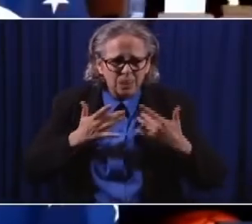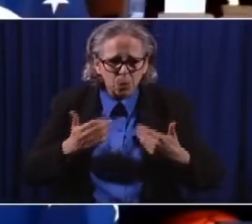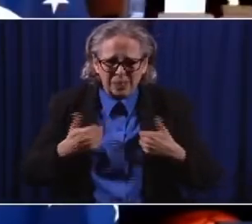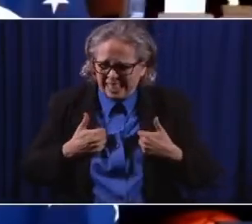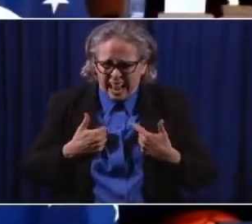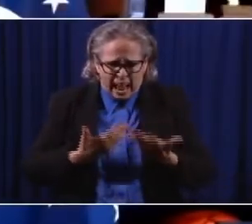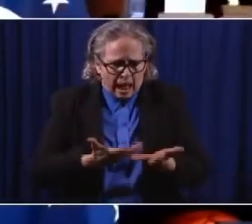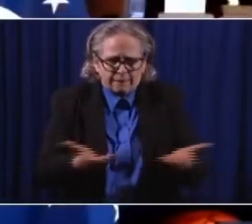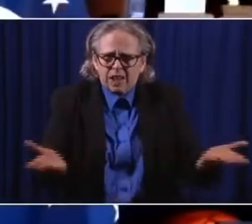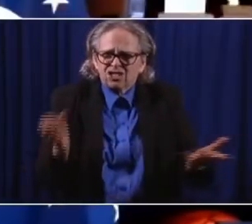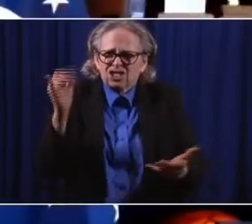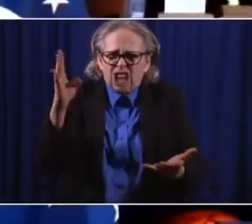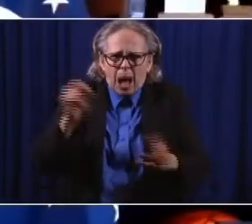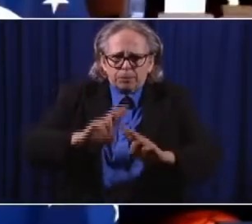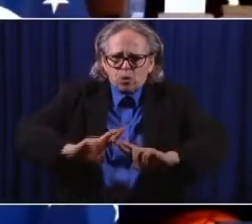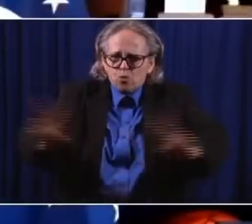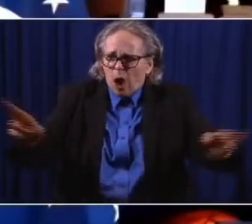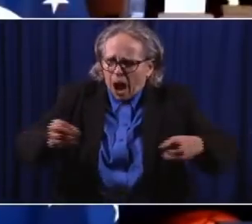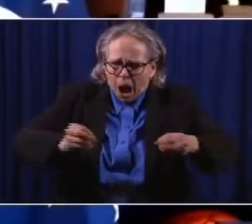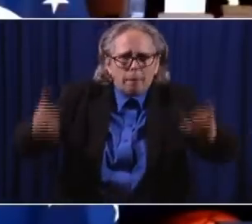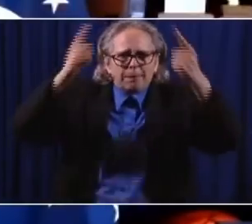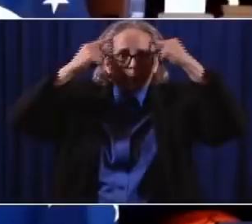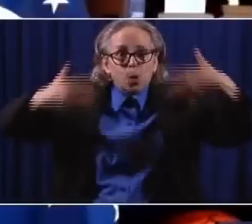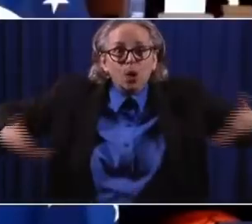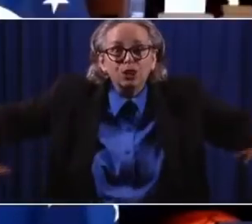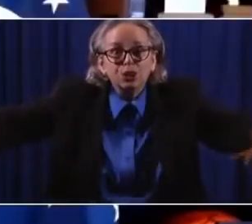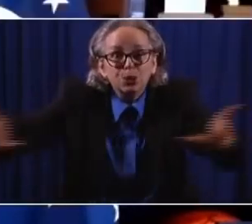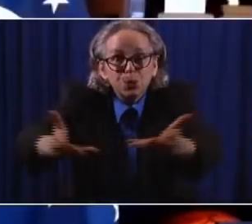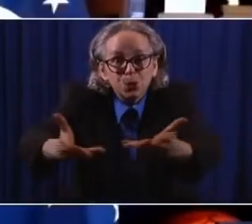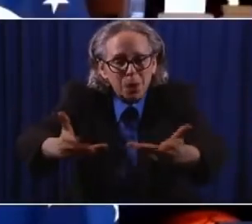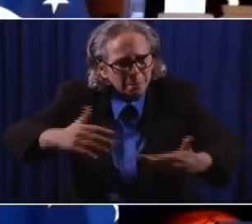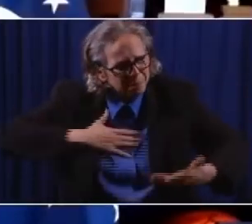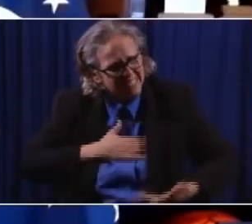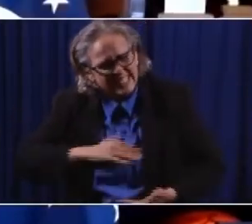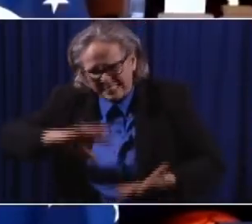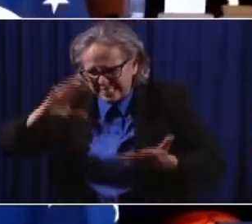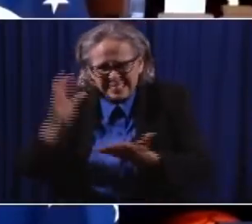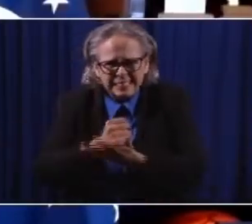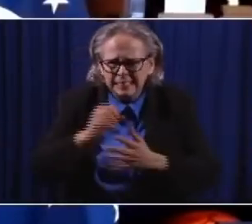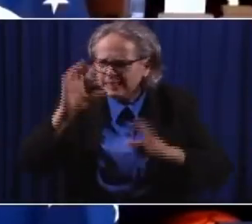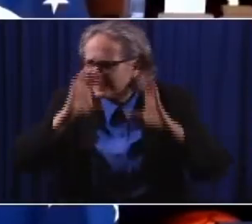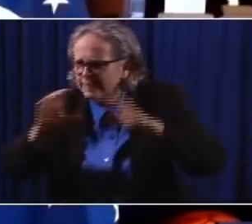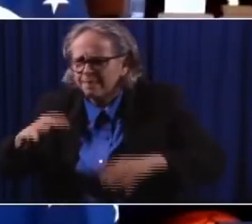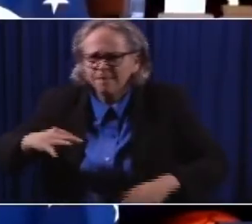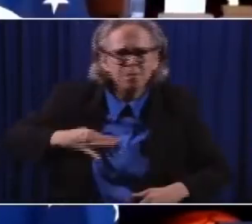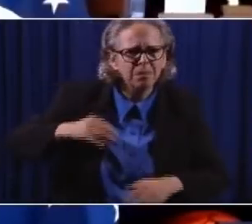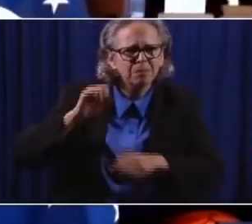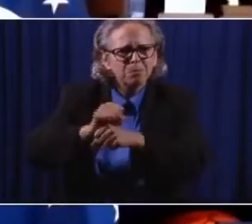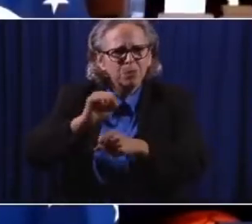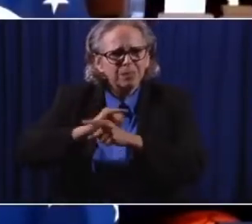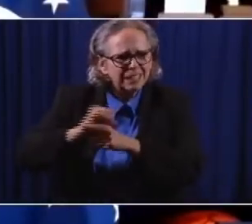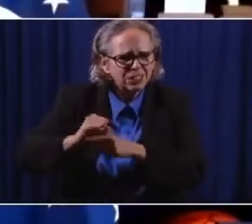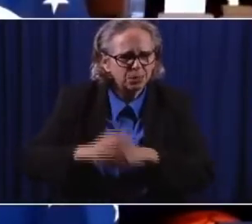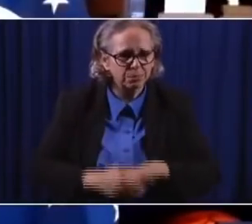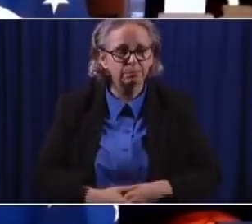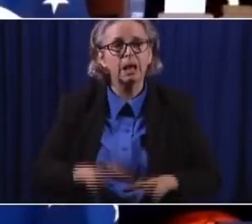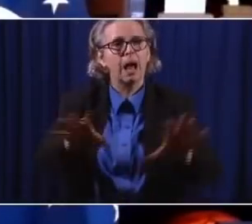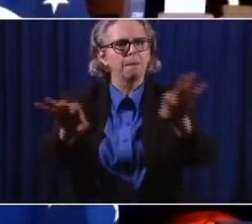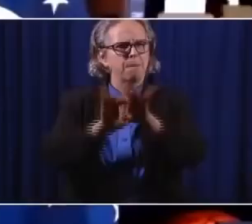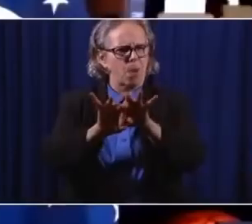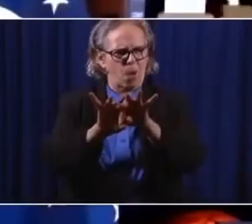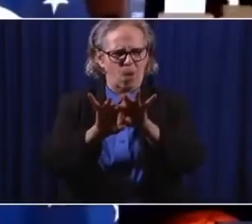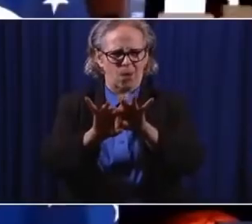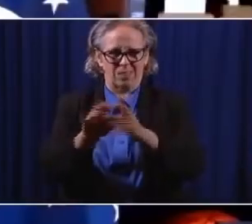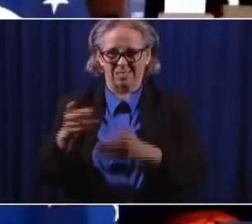there, and we encourage you to take advantage of them. And then, Governor, in closing, I know the other day I talked about Jackson County, how